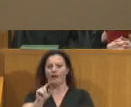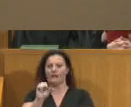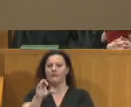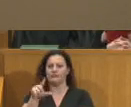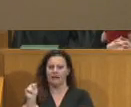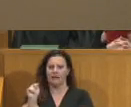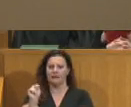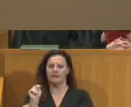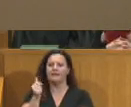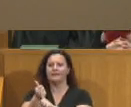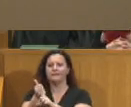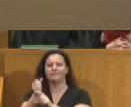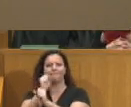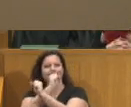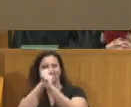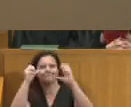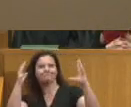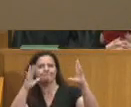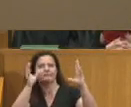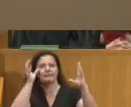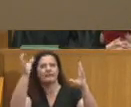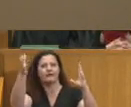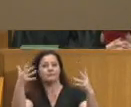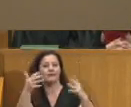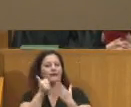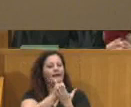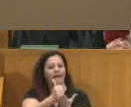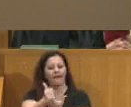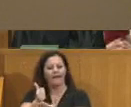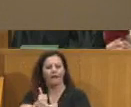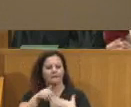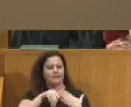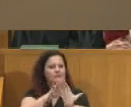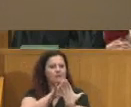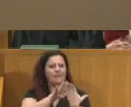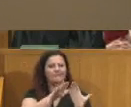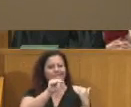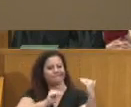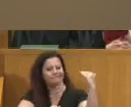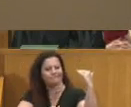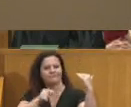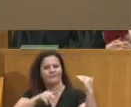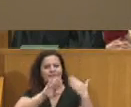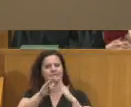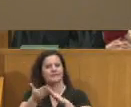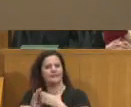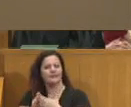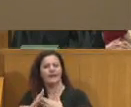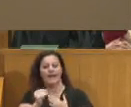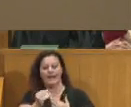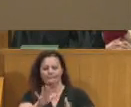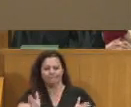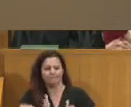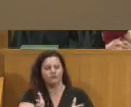unselfish leadership in support of our community. I'd like to have Mr. Jesse Curitan come down and join me.